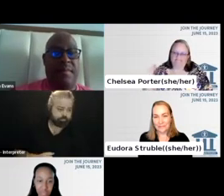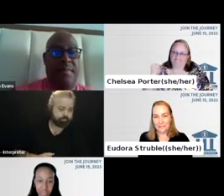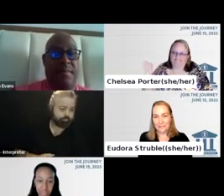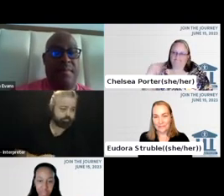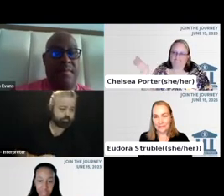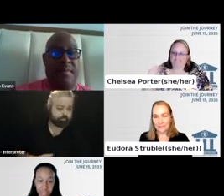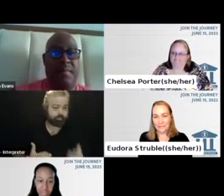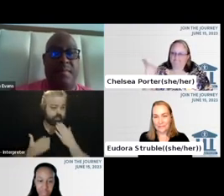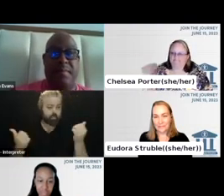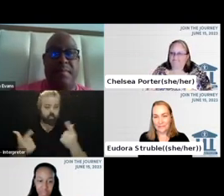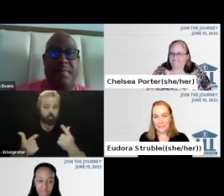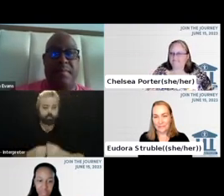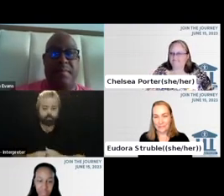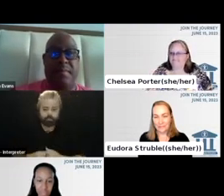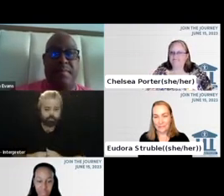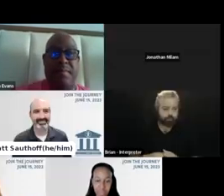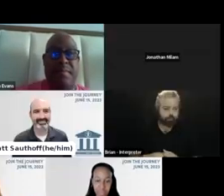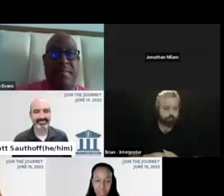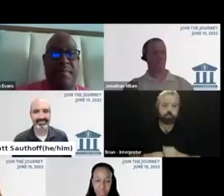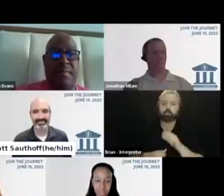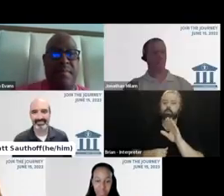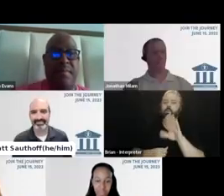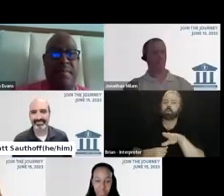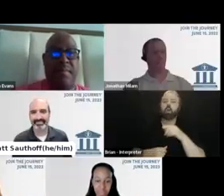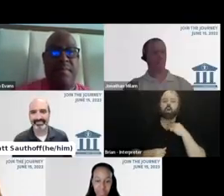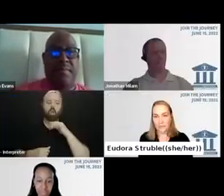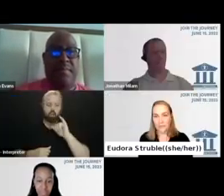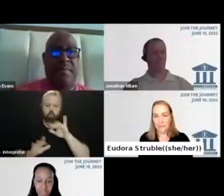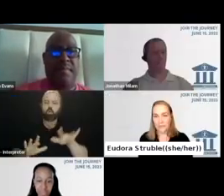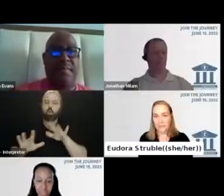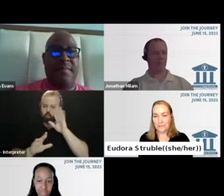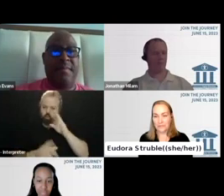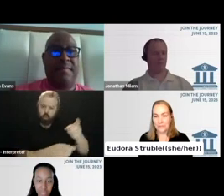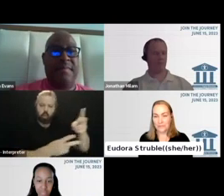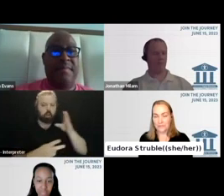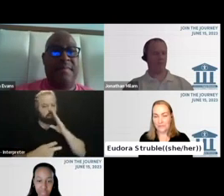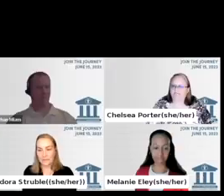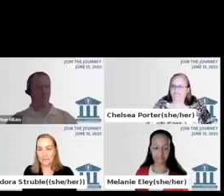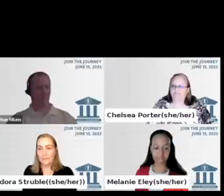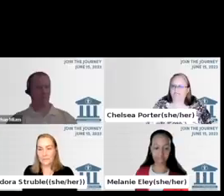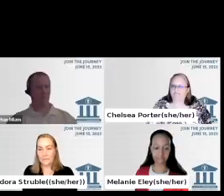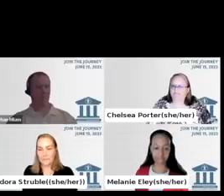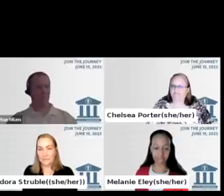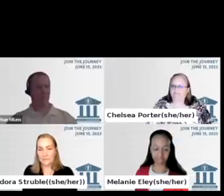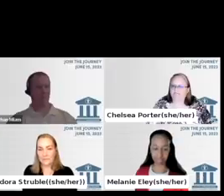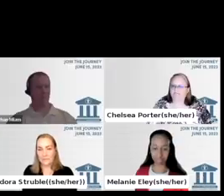Thanks all. We will be putting recordings up. It'll be a couple of days, but everybody will get an email.